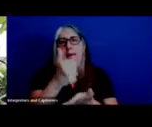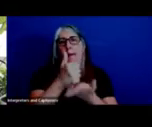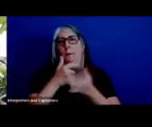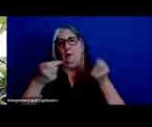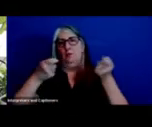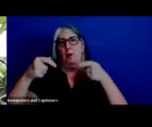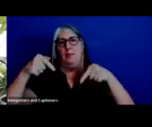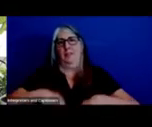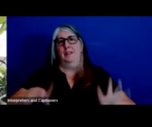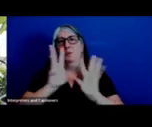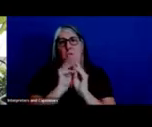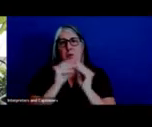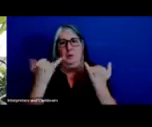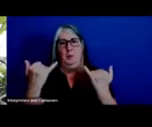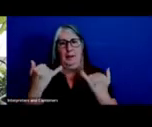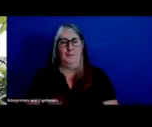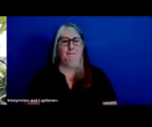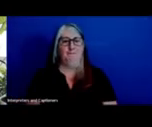Next slide, please.